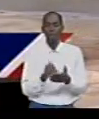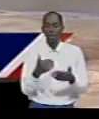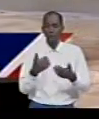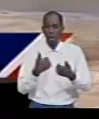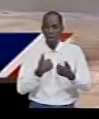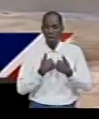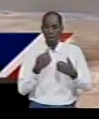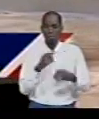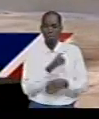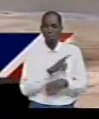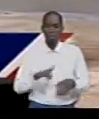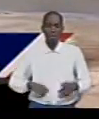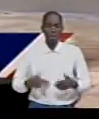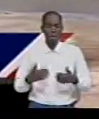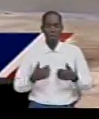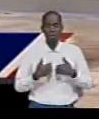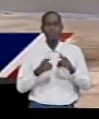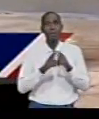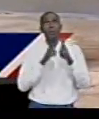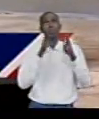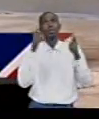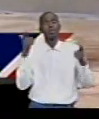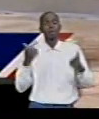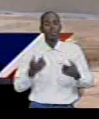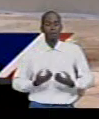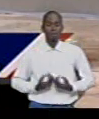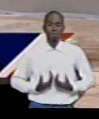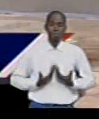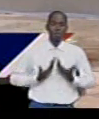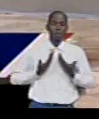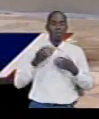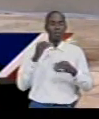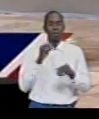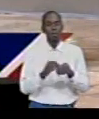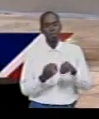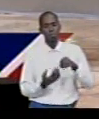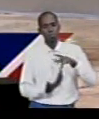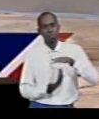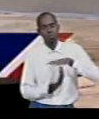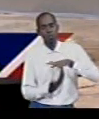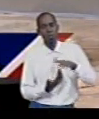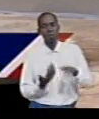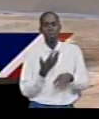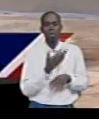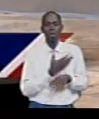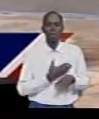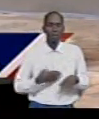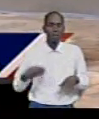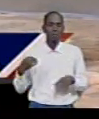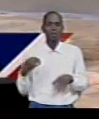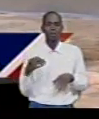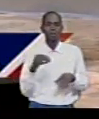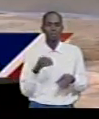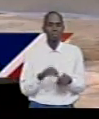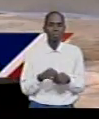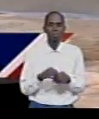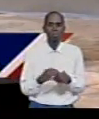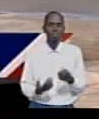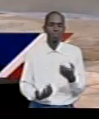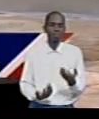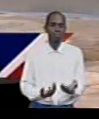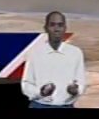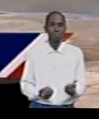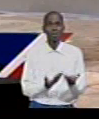in burnt offerings and sacrifices, as in obeying the voice of the Lord, behold,